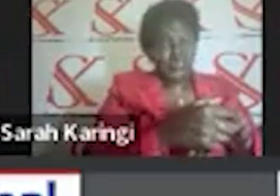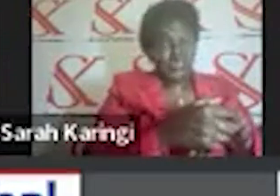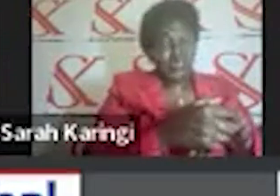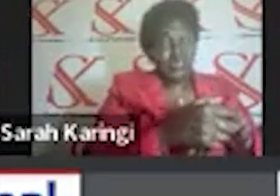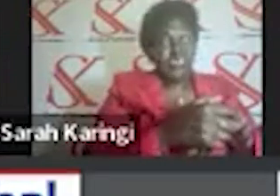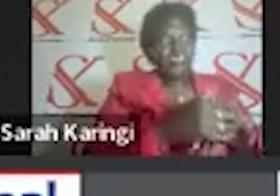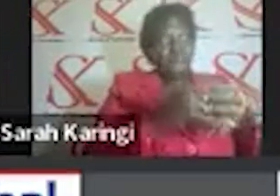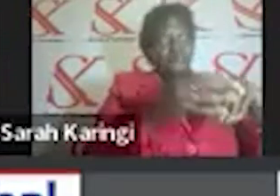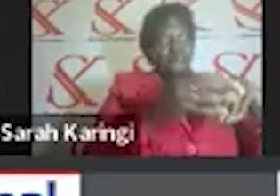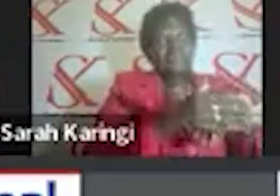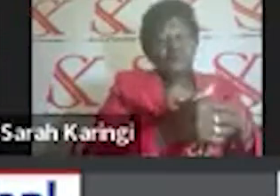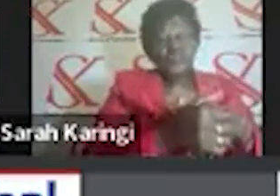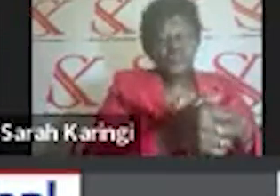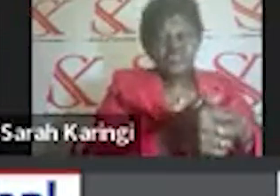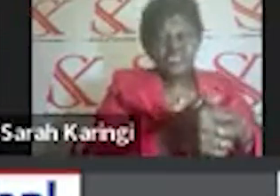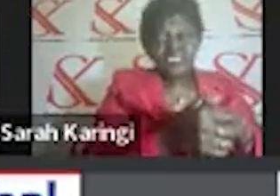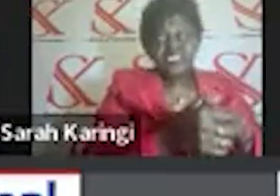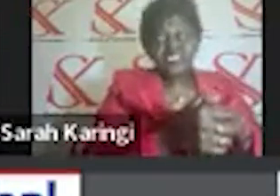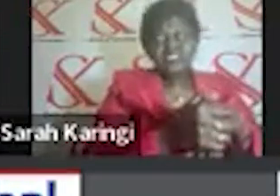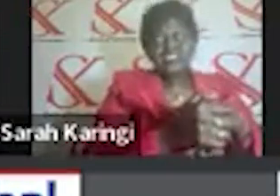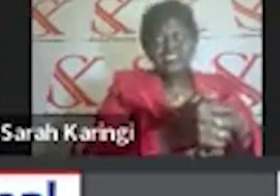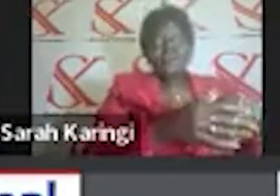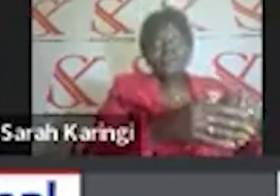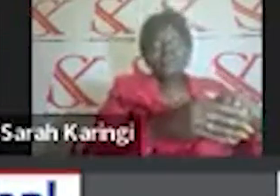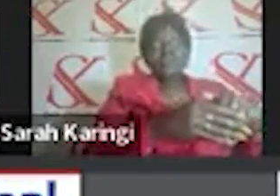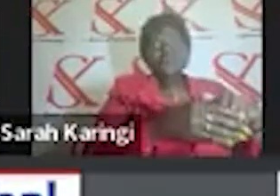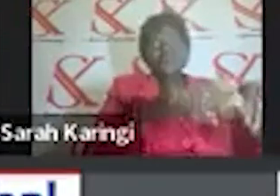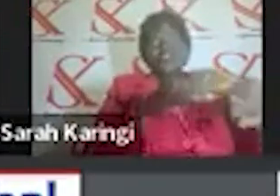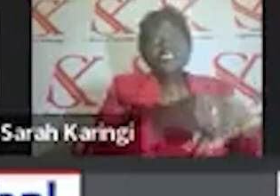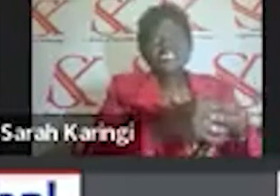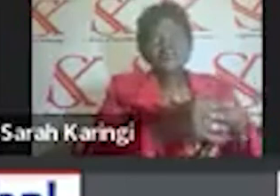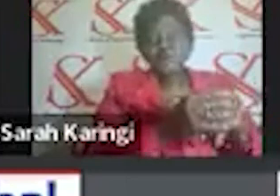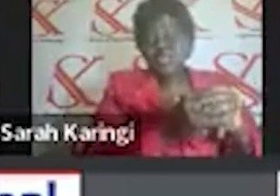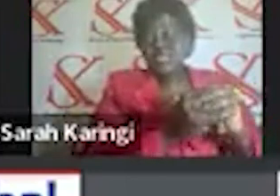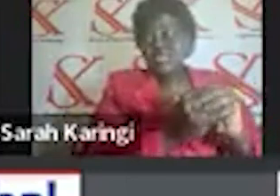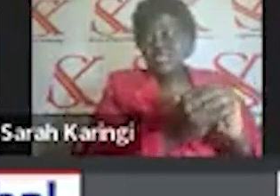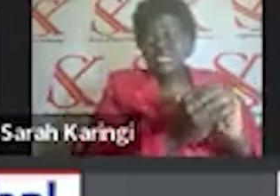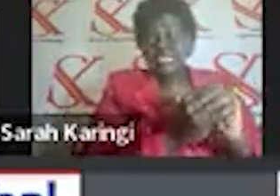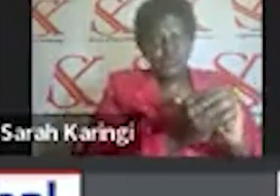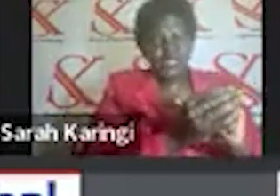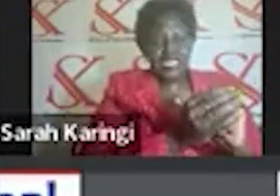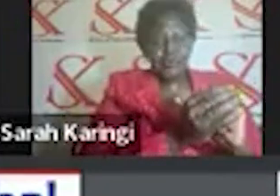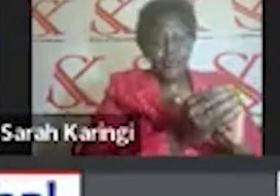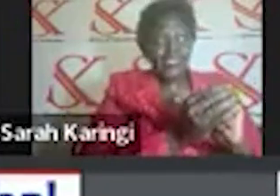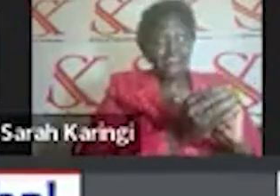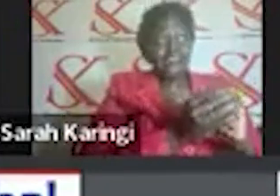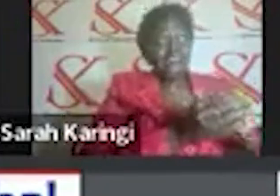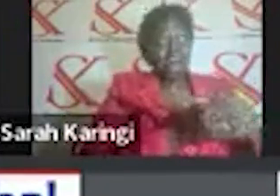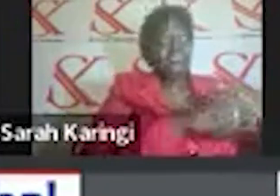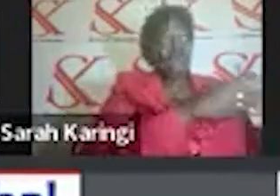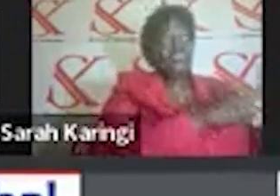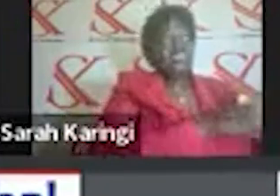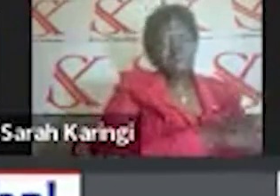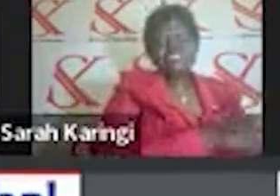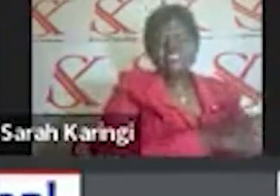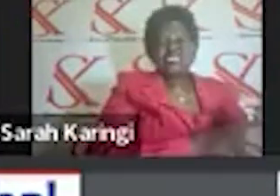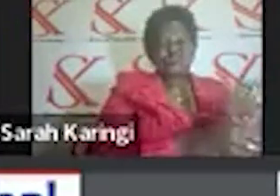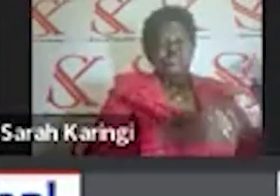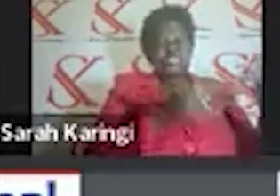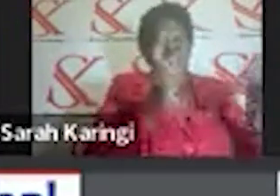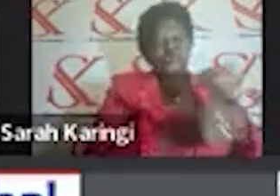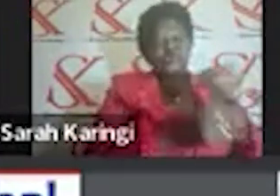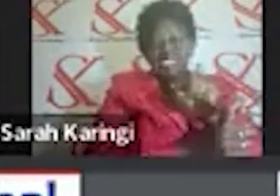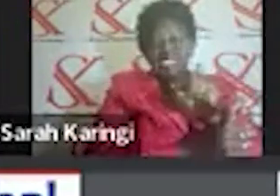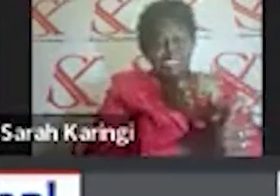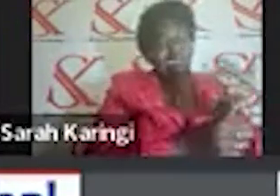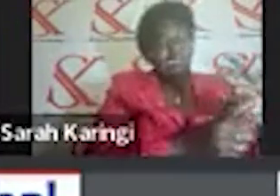not trustworthy. You are given goods on credit, or you are connected to go and get employed somewhere. Then what happens is that